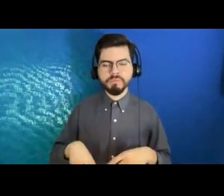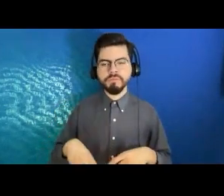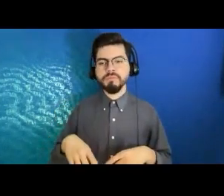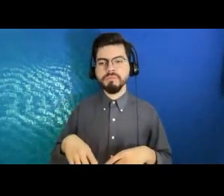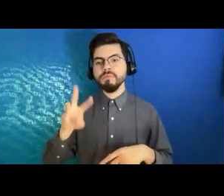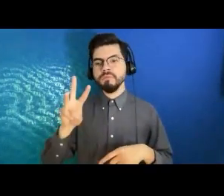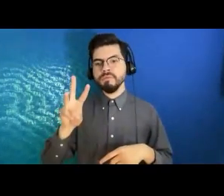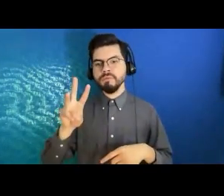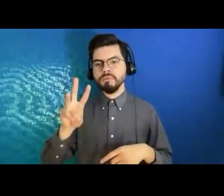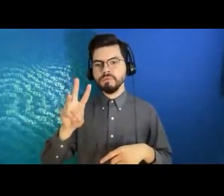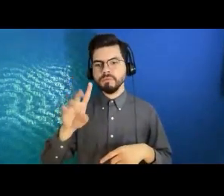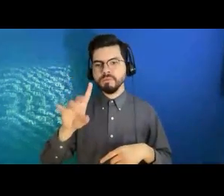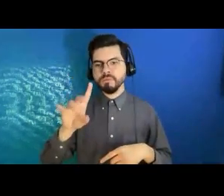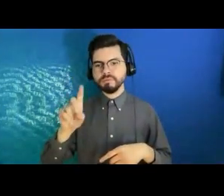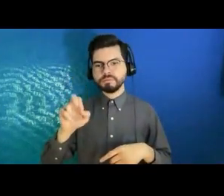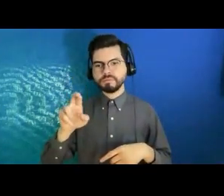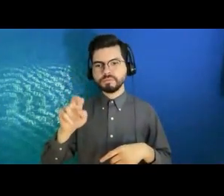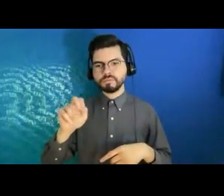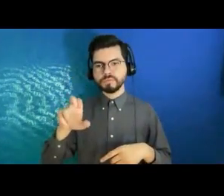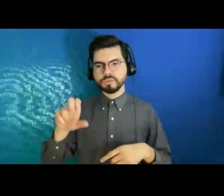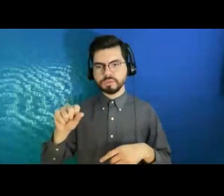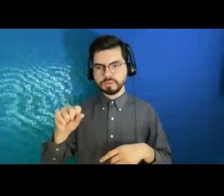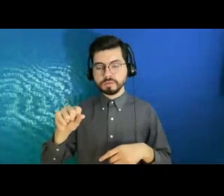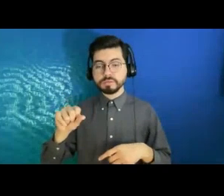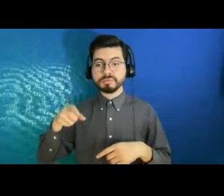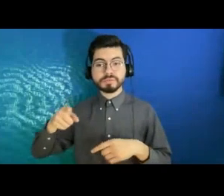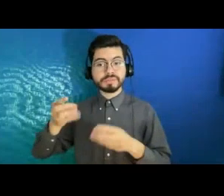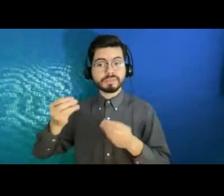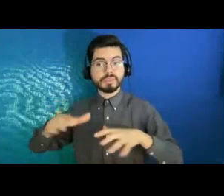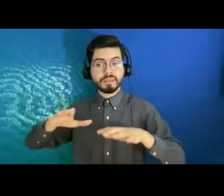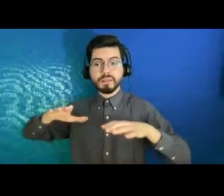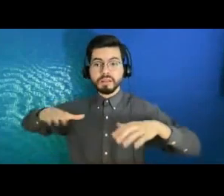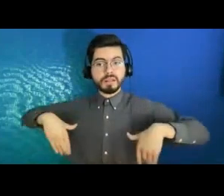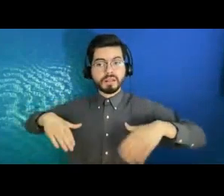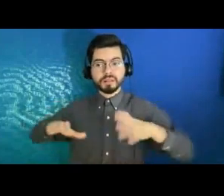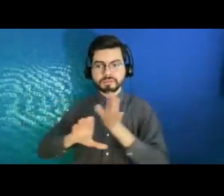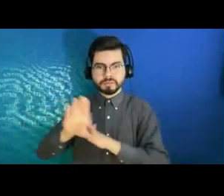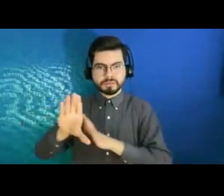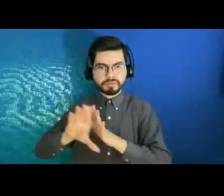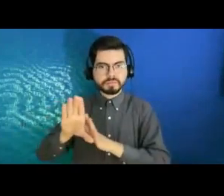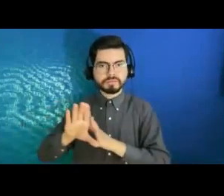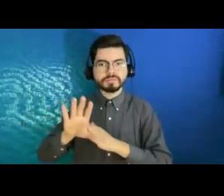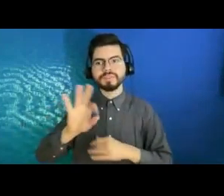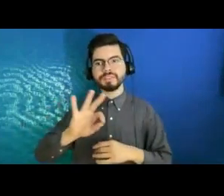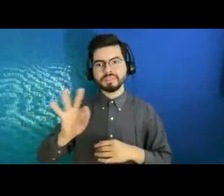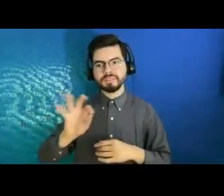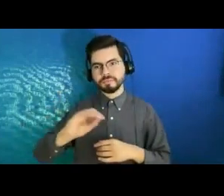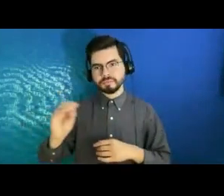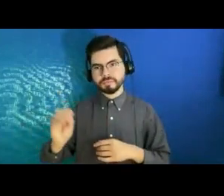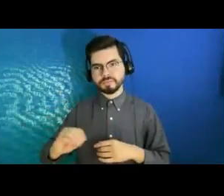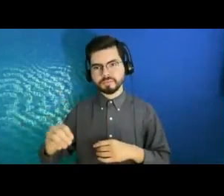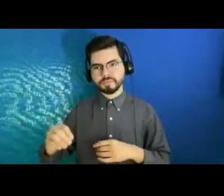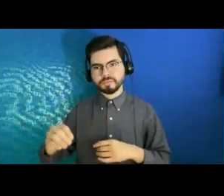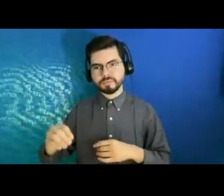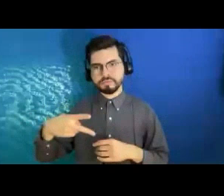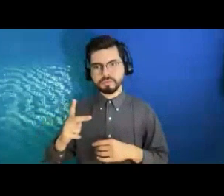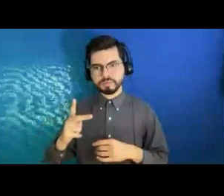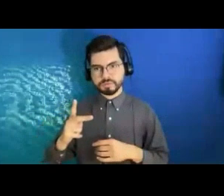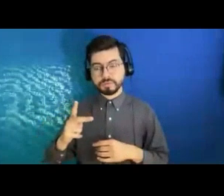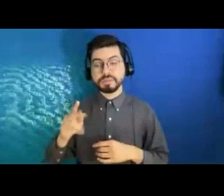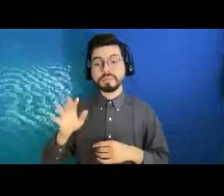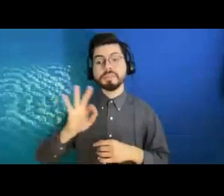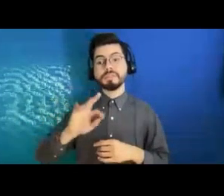lands account for 99% of the park. 92% of that land is proposed for